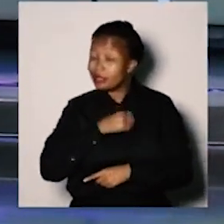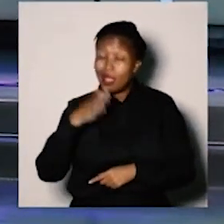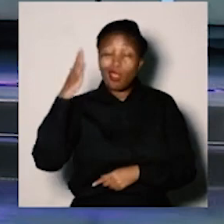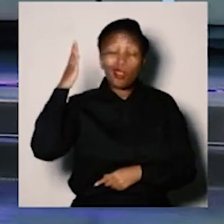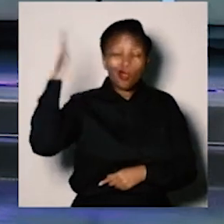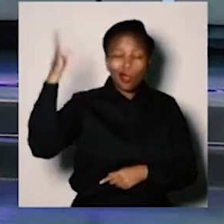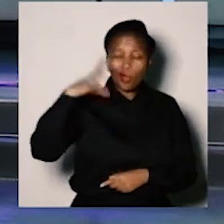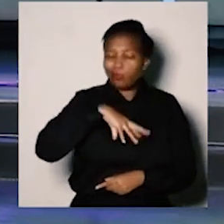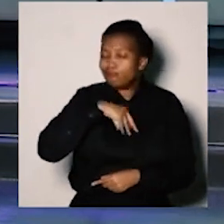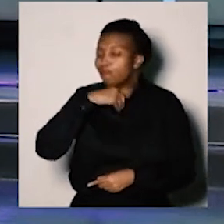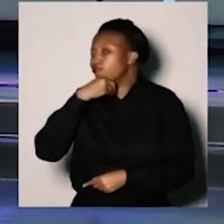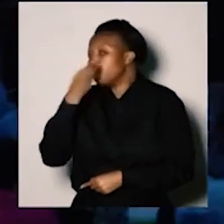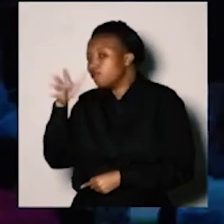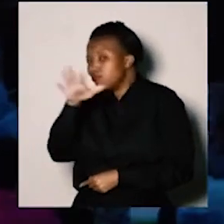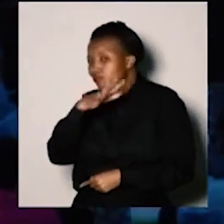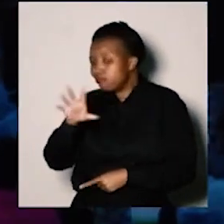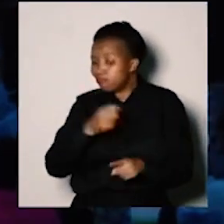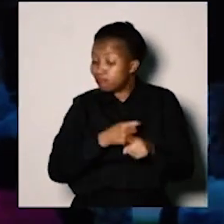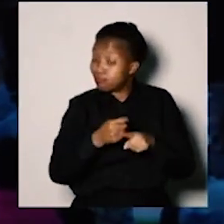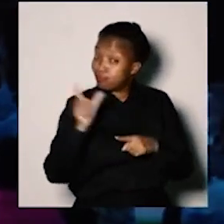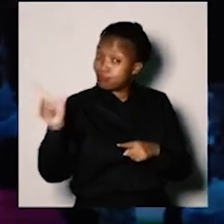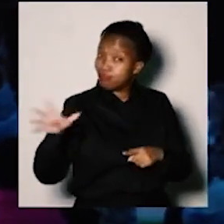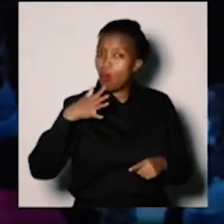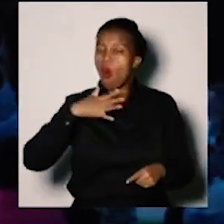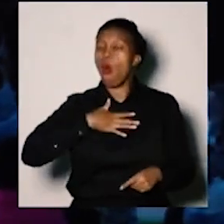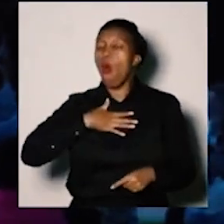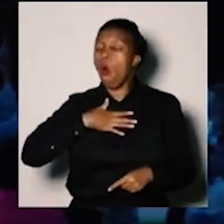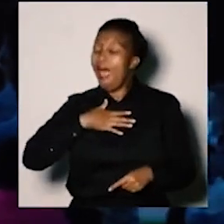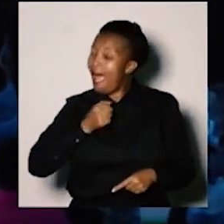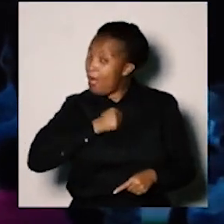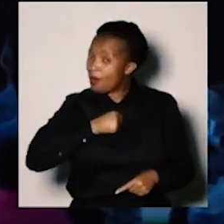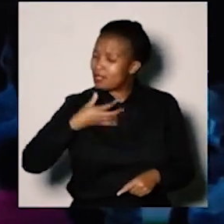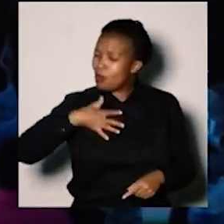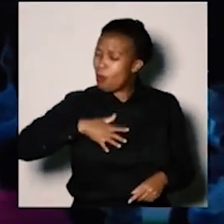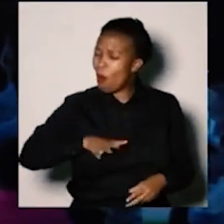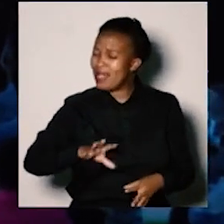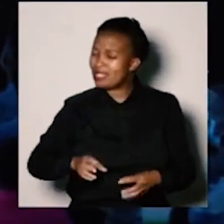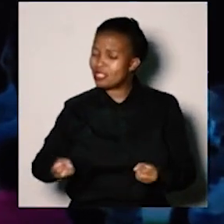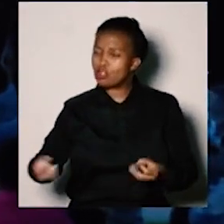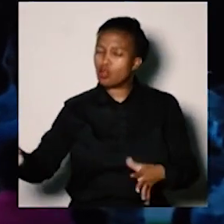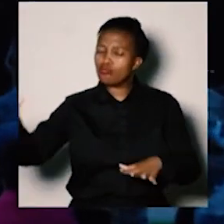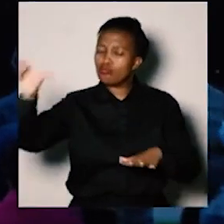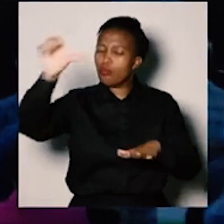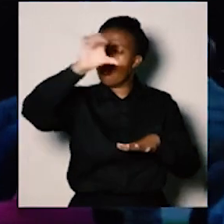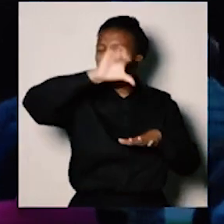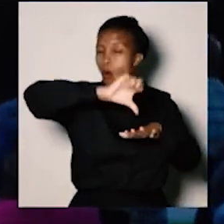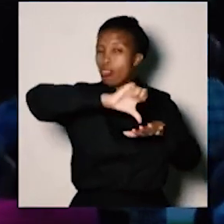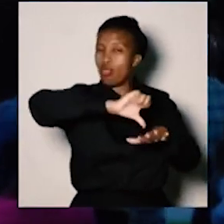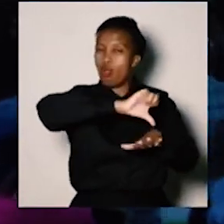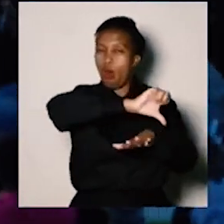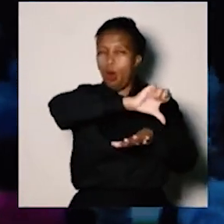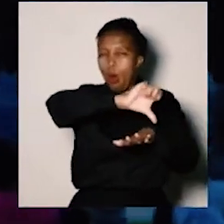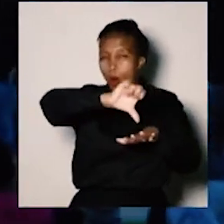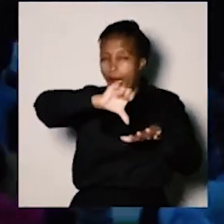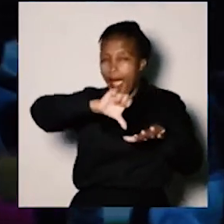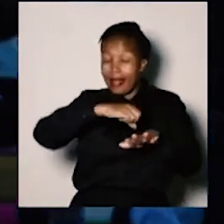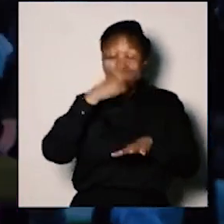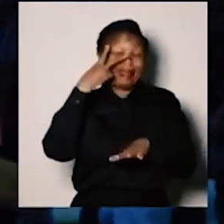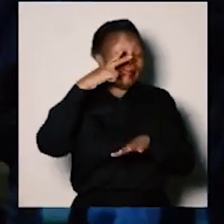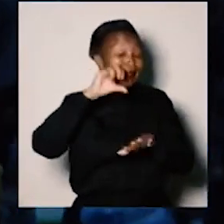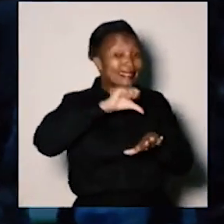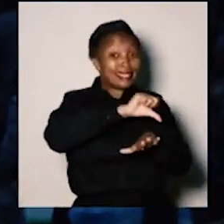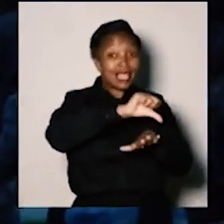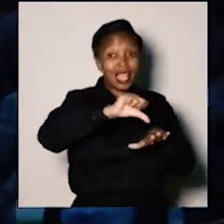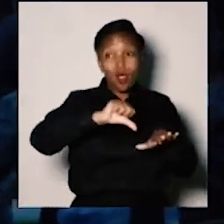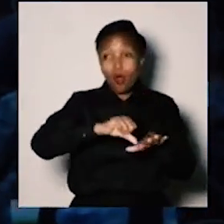is the Holy Spirit, who is our trainer, wants to pour the oil on you. I see the oil of God upon your life and moving you to